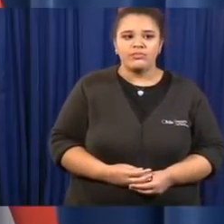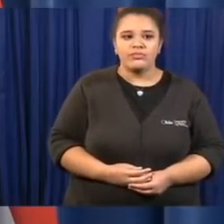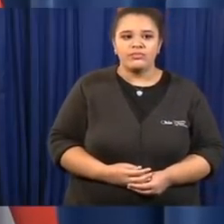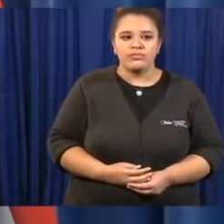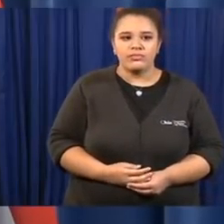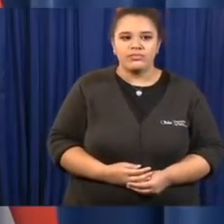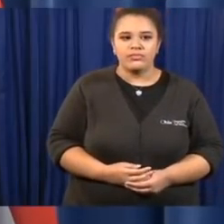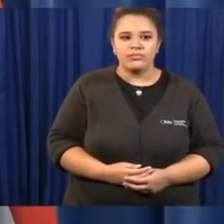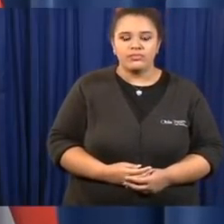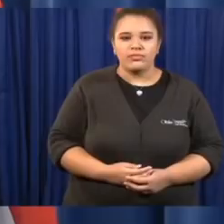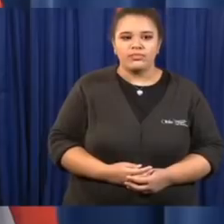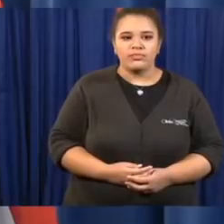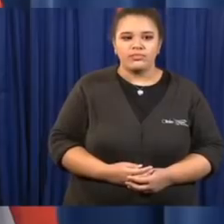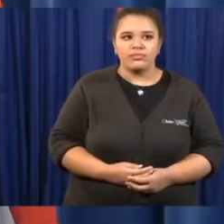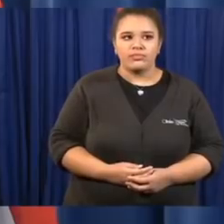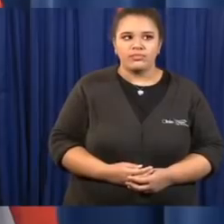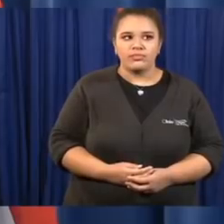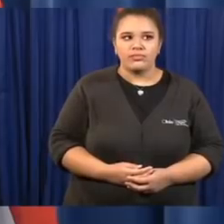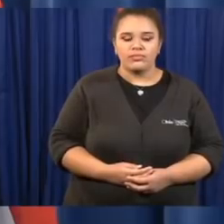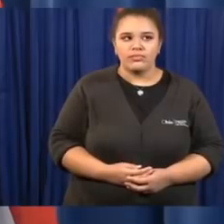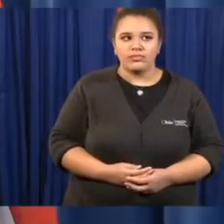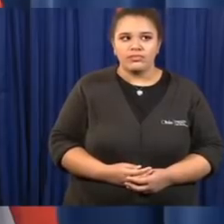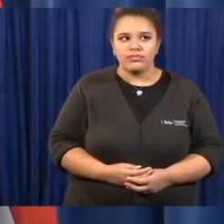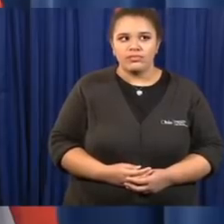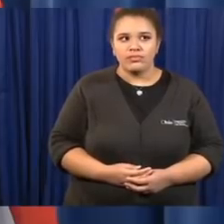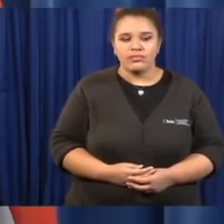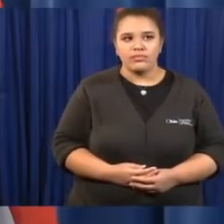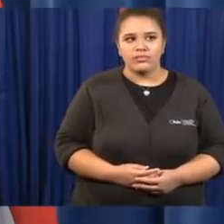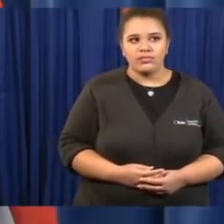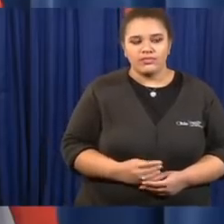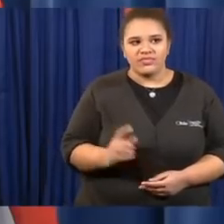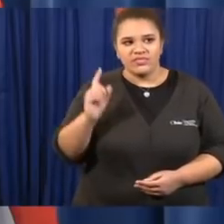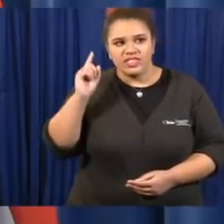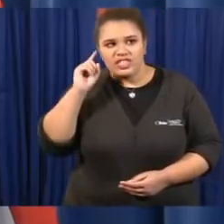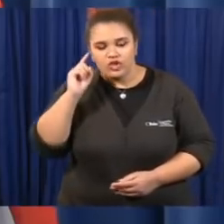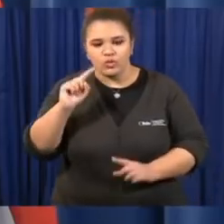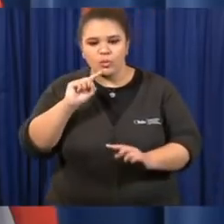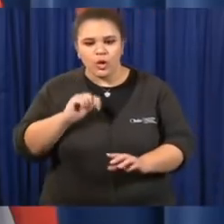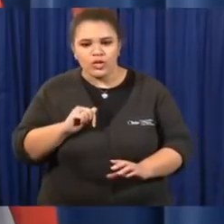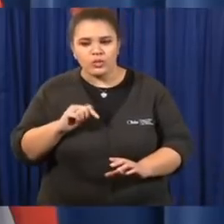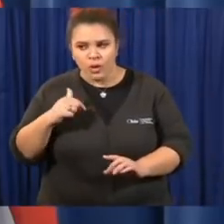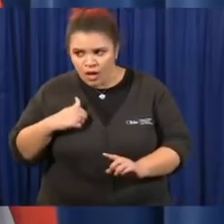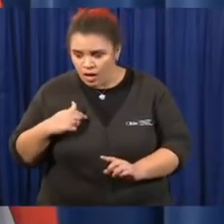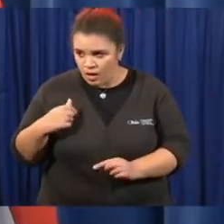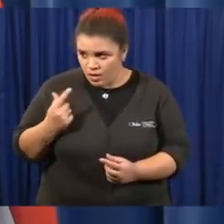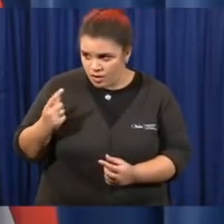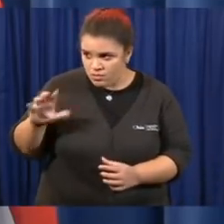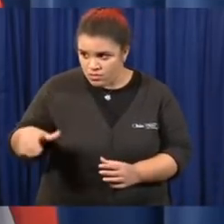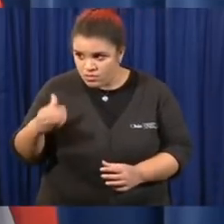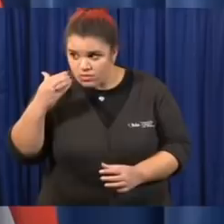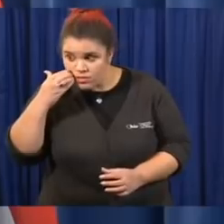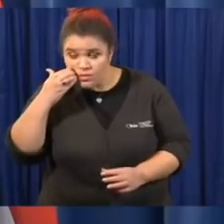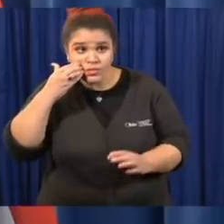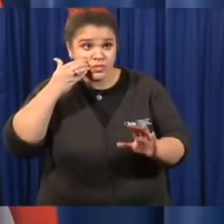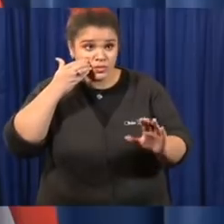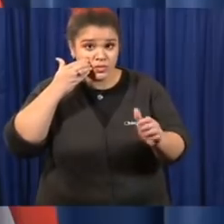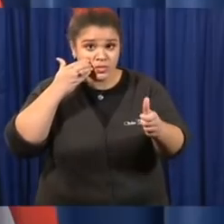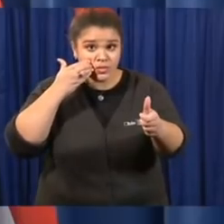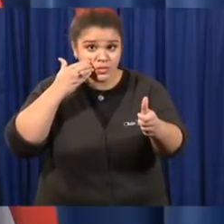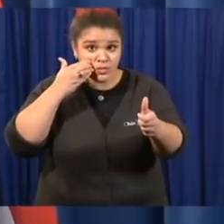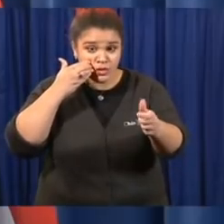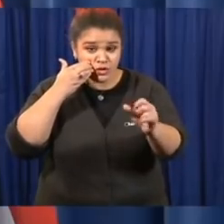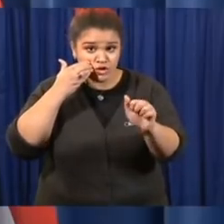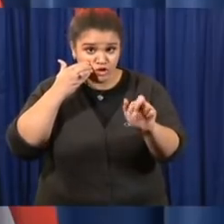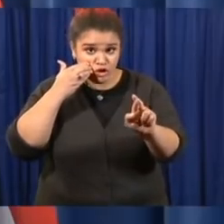Yeah, you'll be speaking. Go ahead, try again. Should I pick up the headset or no? No, just try talking again. Can you hear me, sir? You'll talk in the speaker. You'll